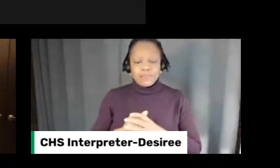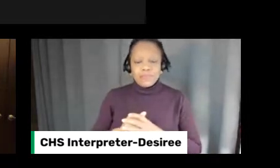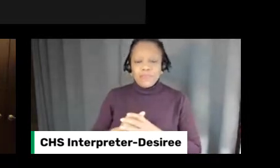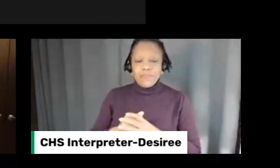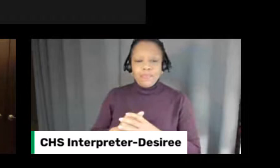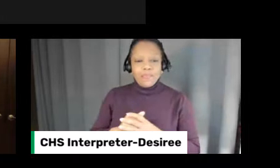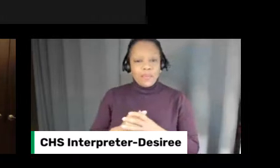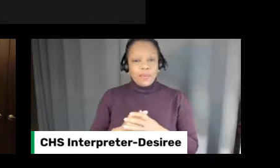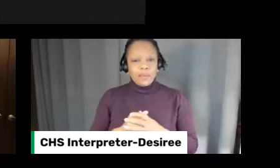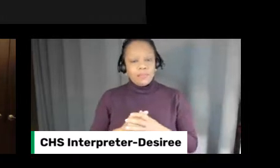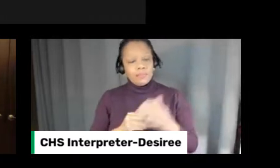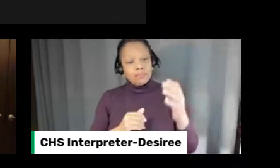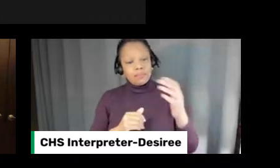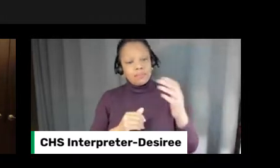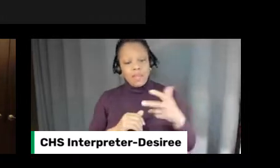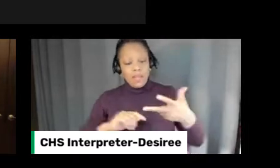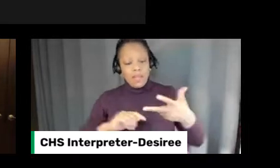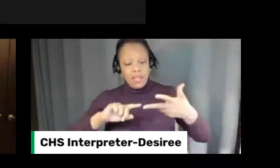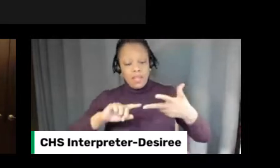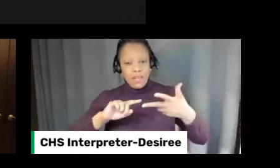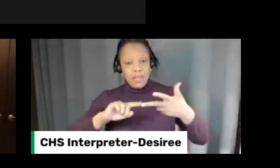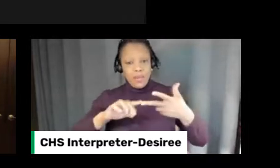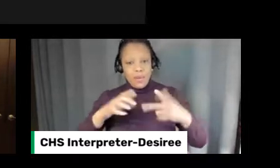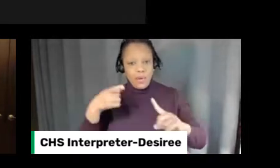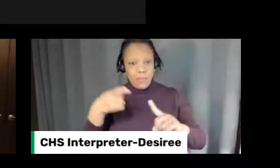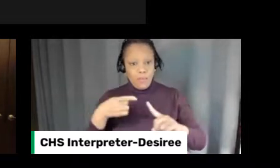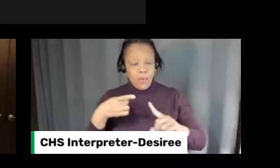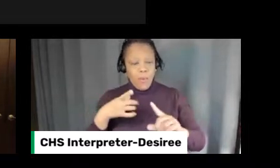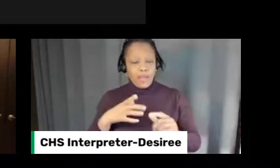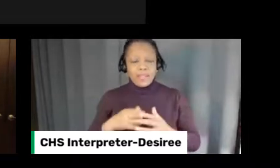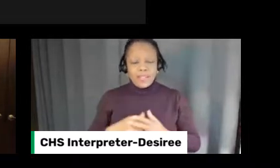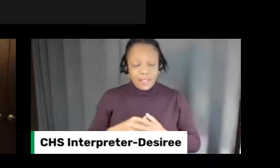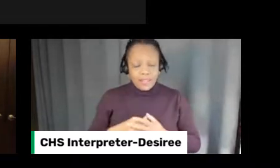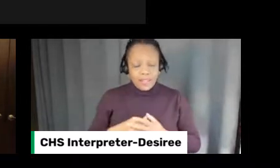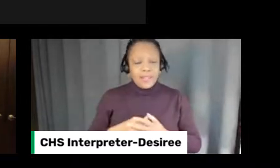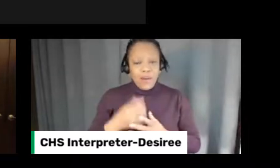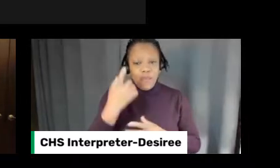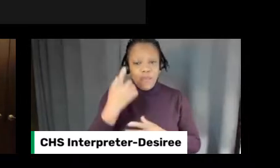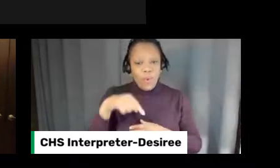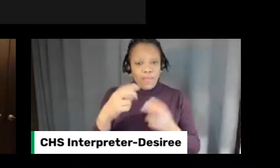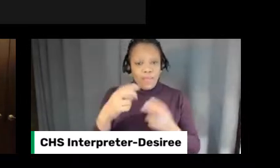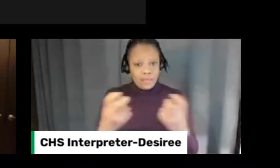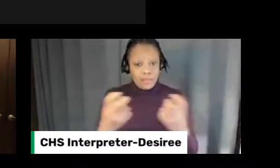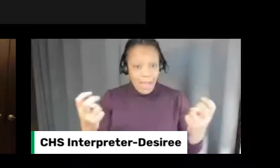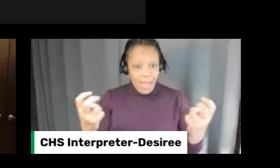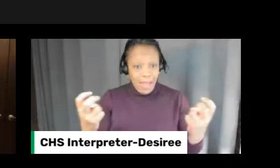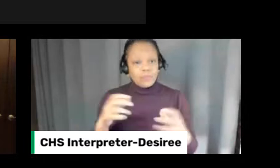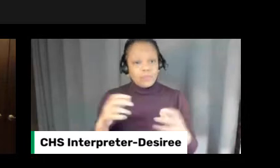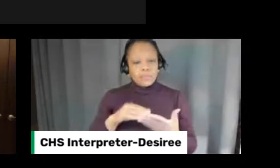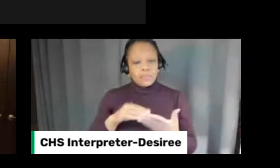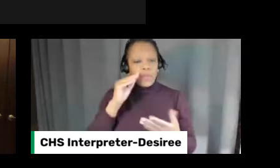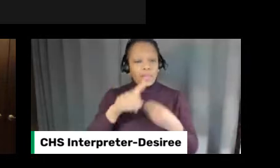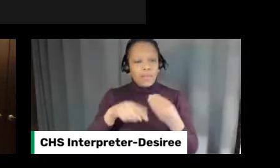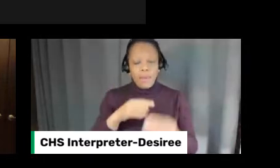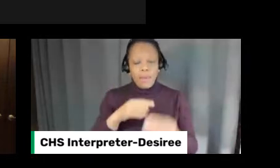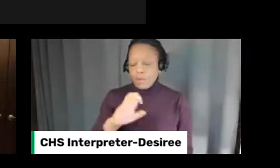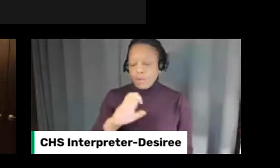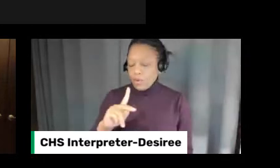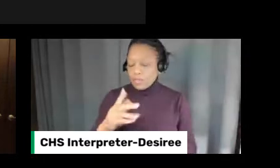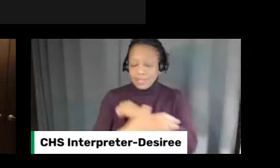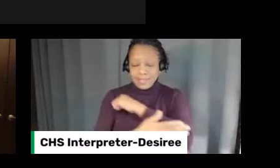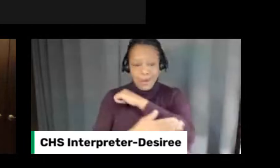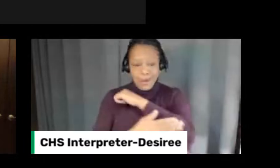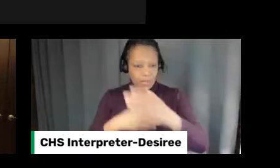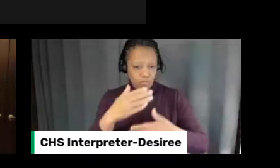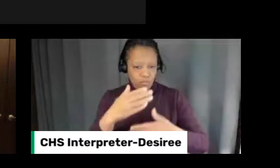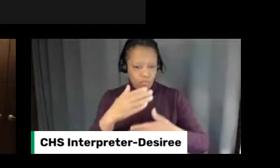development. The last point and objective for this panel will be to learn about Cook County's progress in implementing